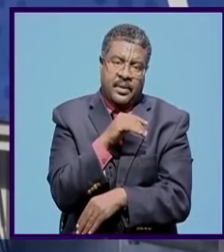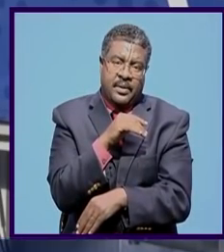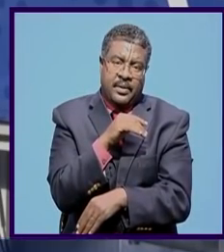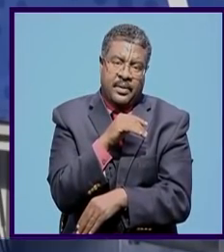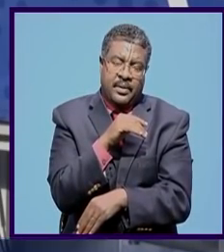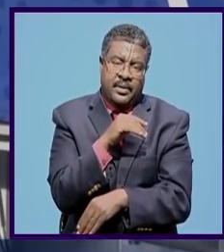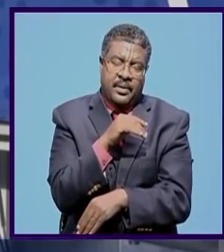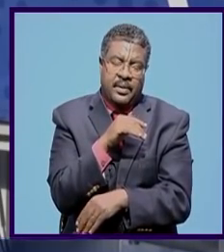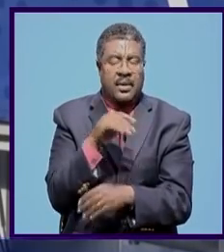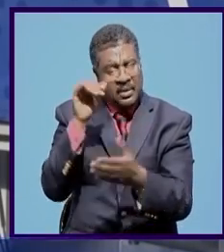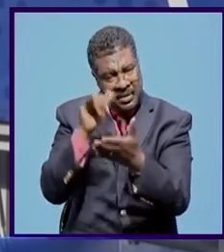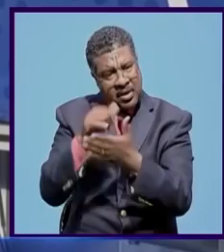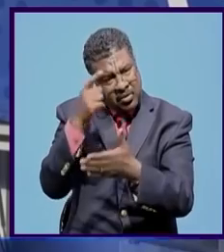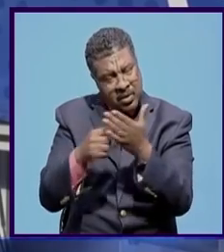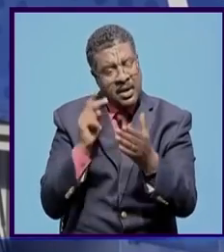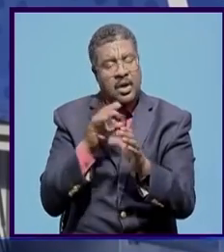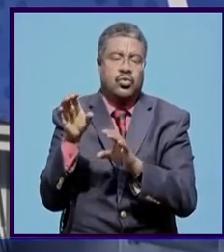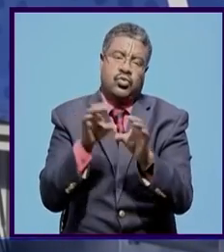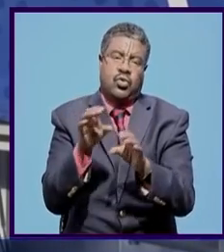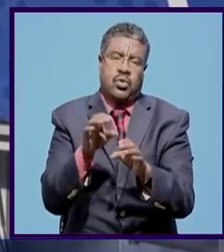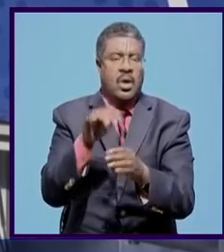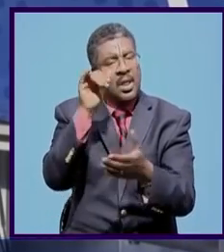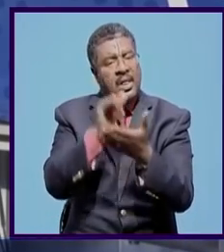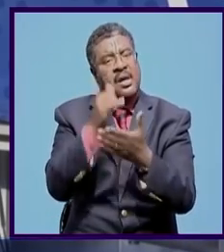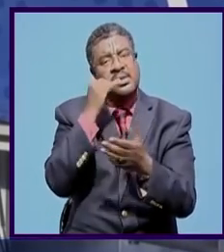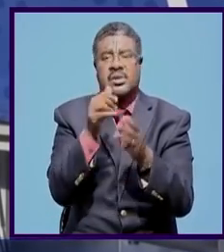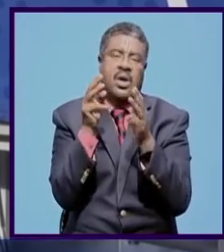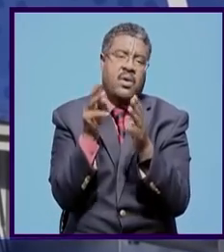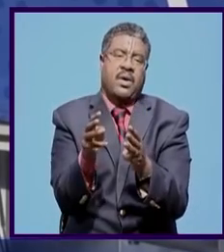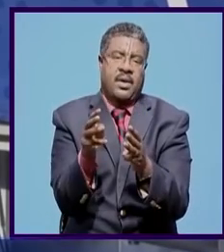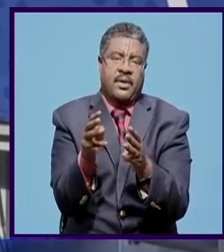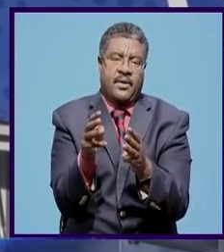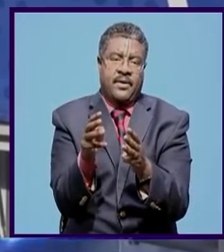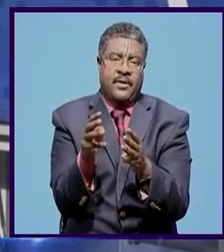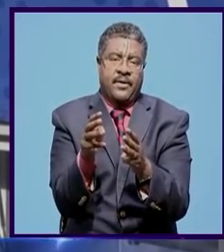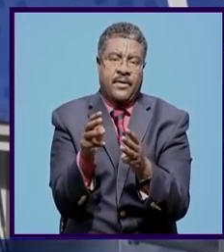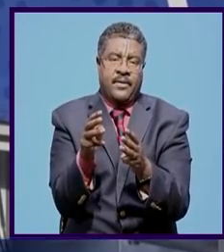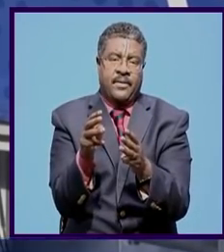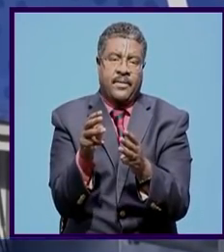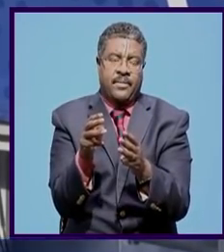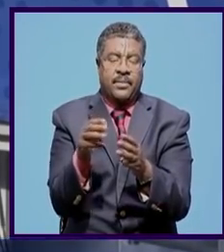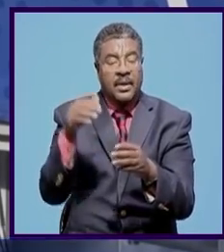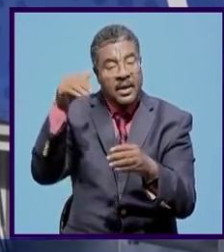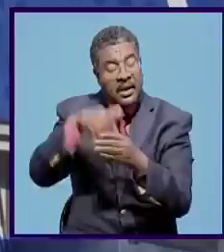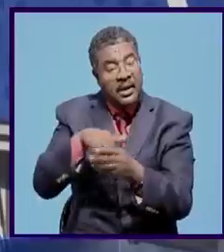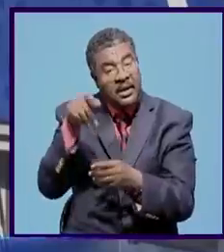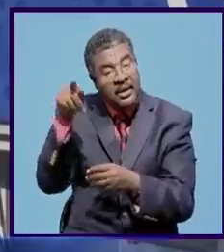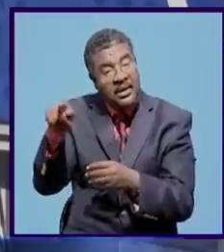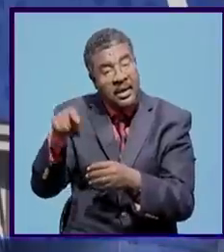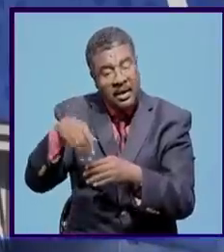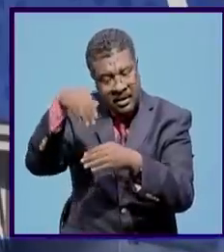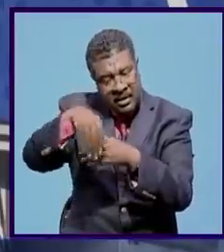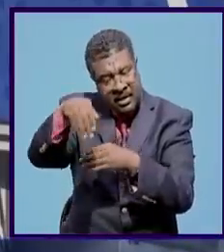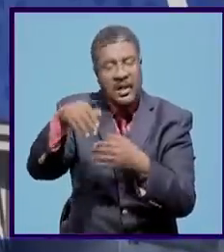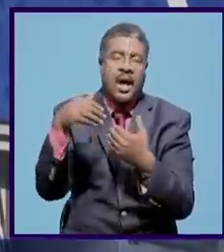the funeral. As per standard procedure and practice, there's a list to that effect. Under the